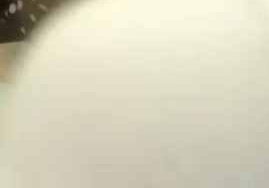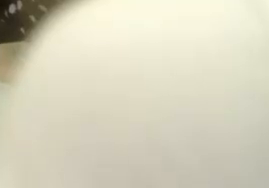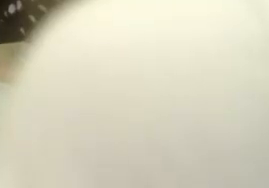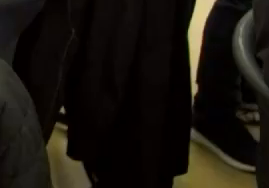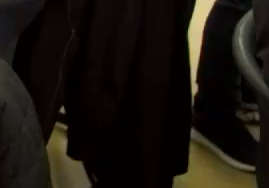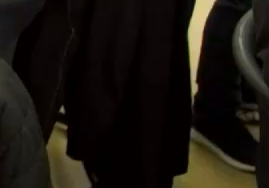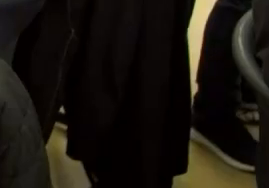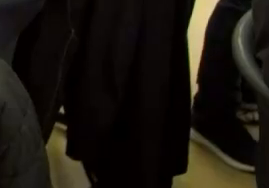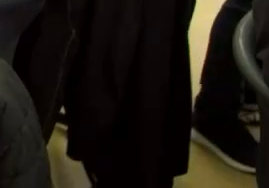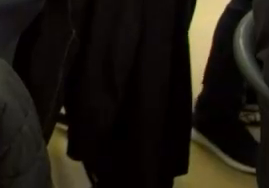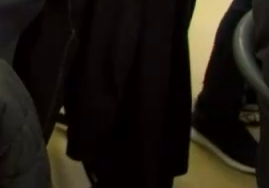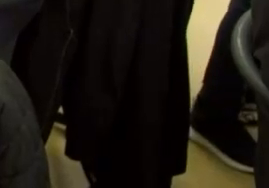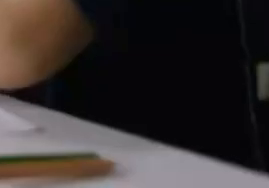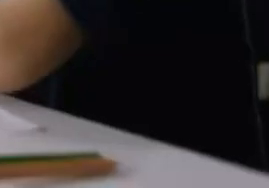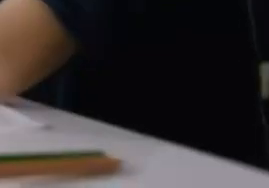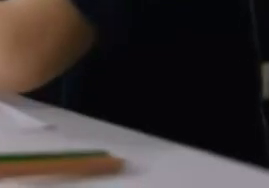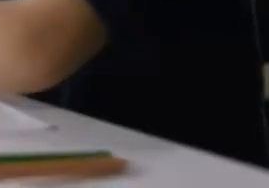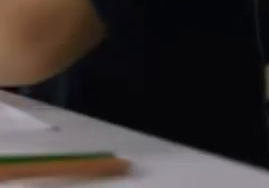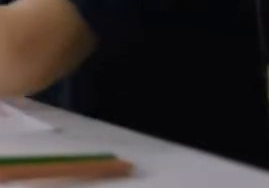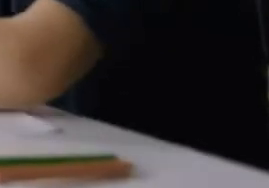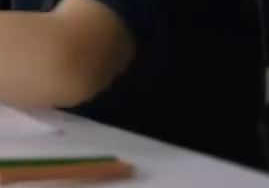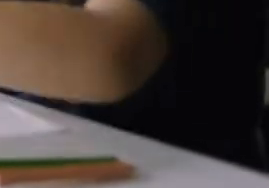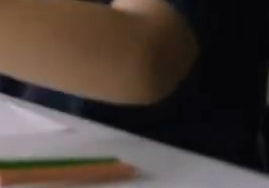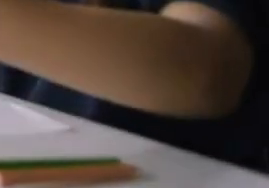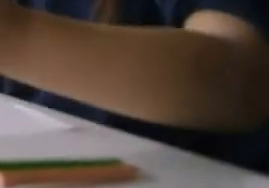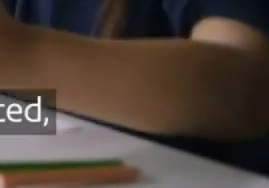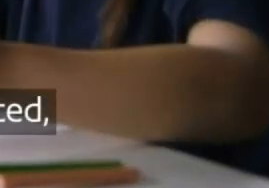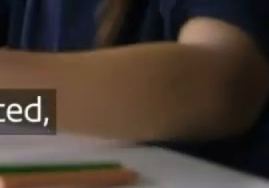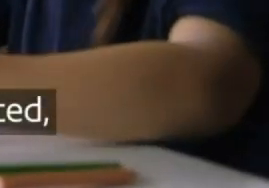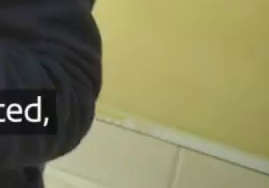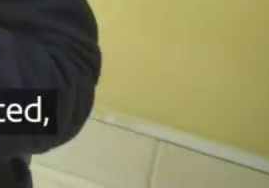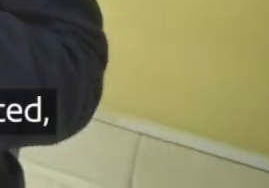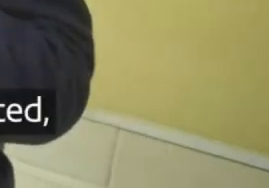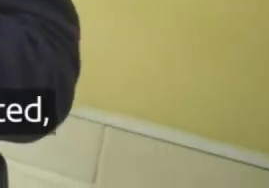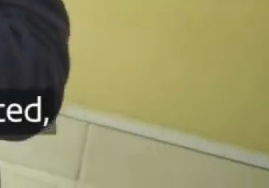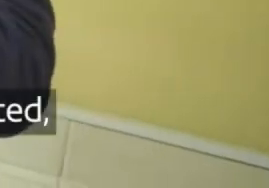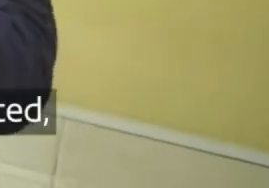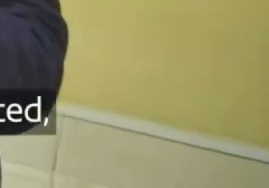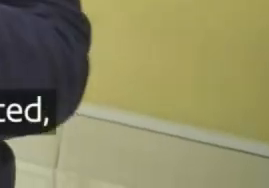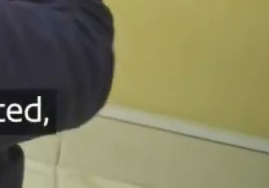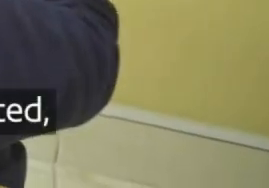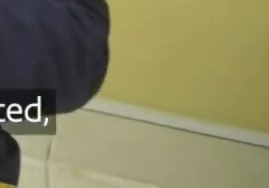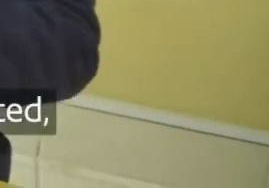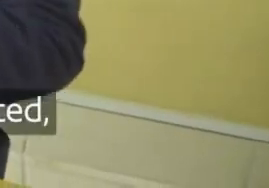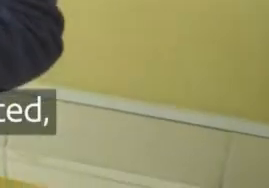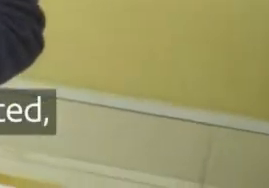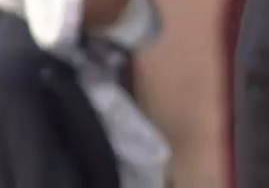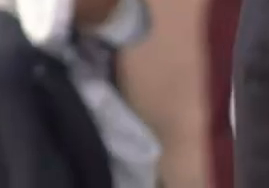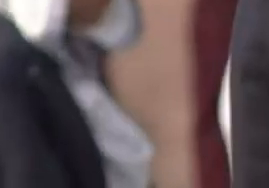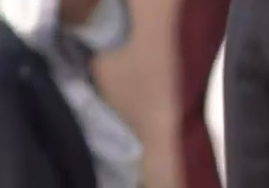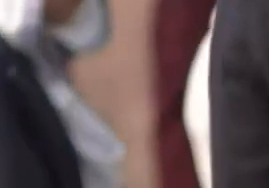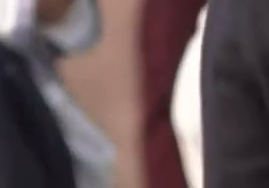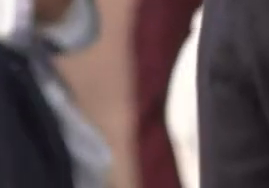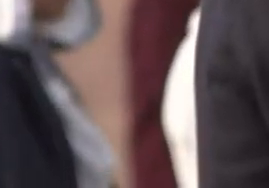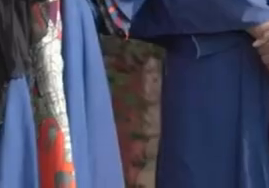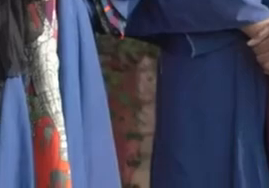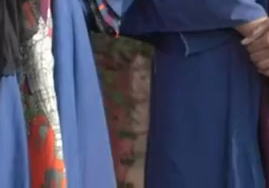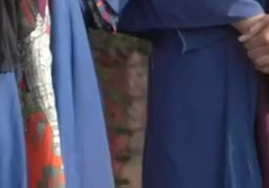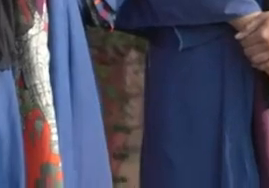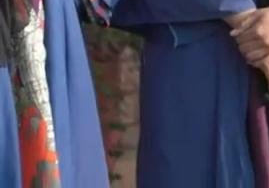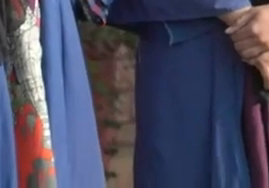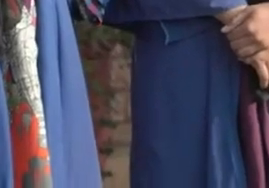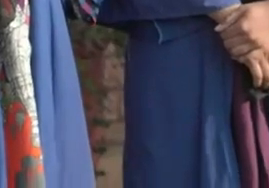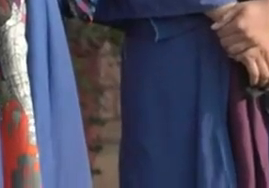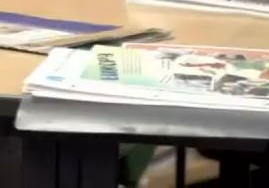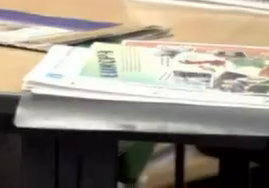students' differences at the core of our education systems, understanding them as strengths to be celebrated, not as problems